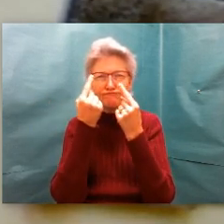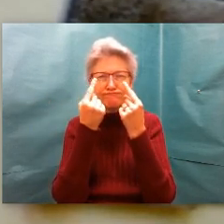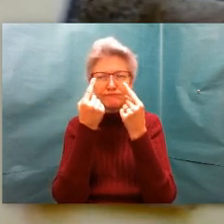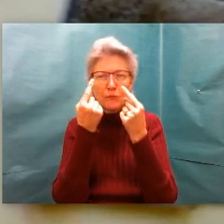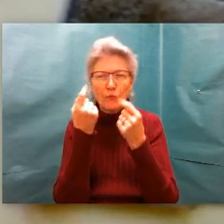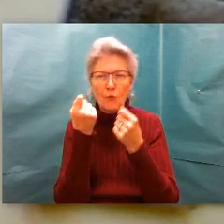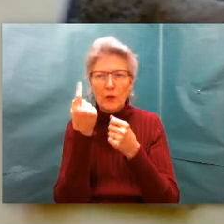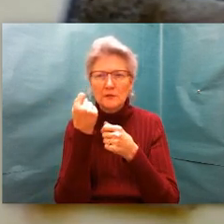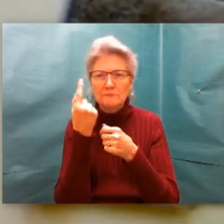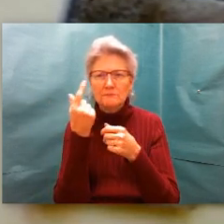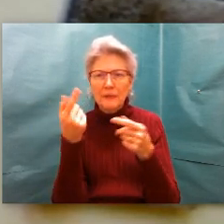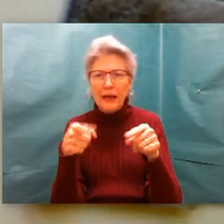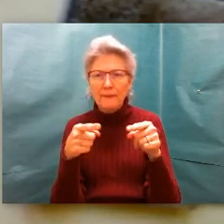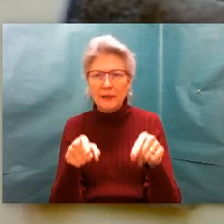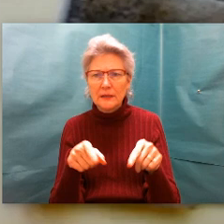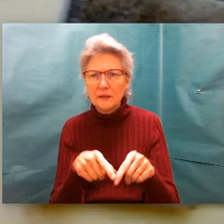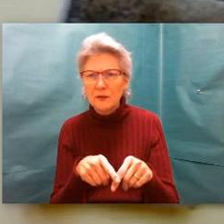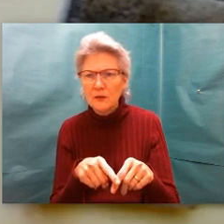1/8,